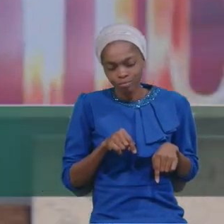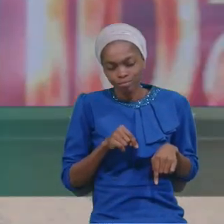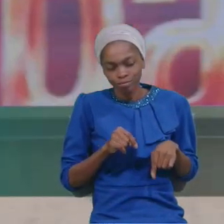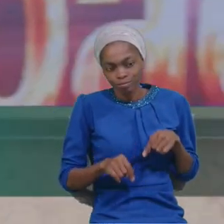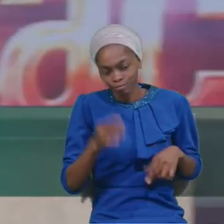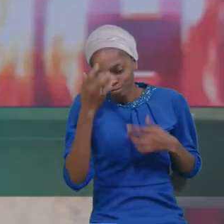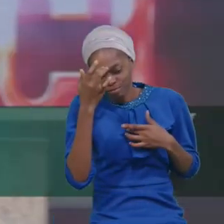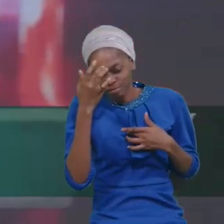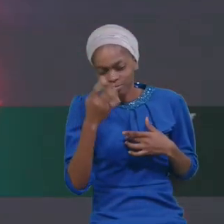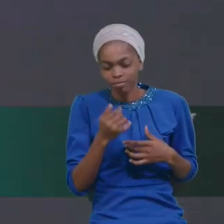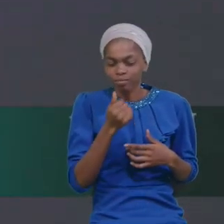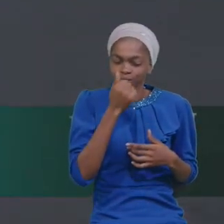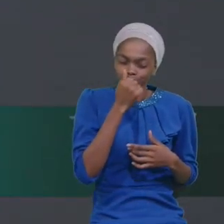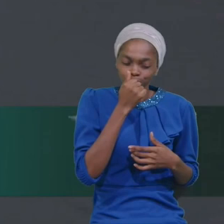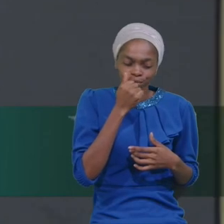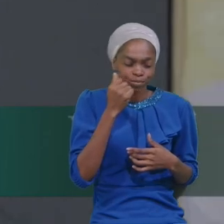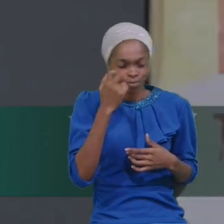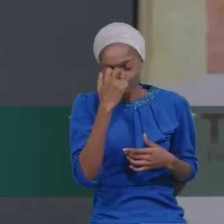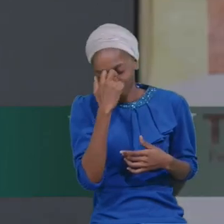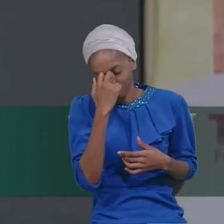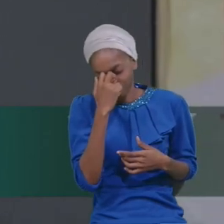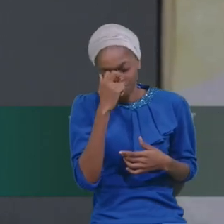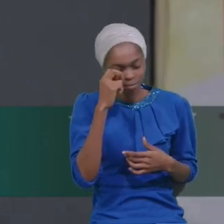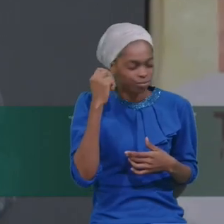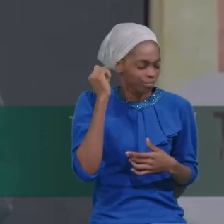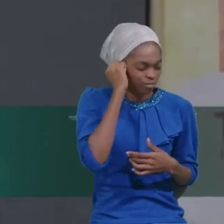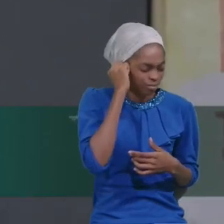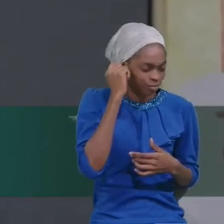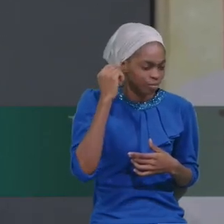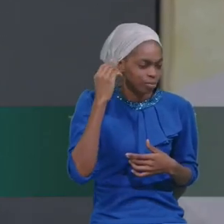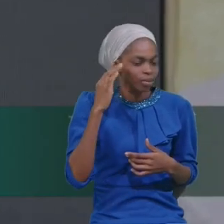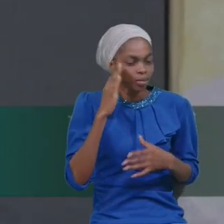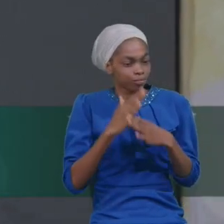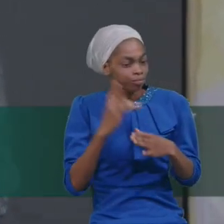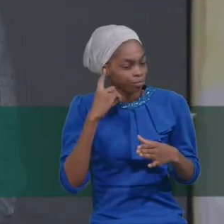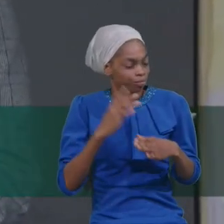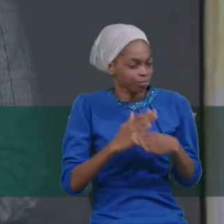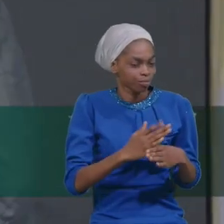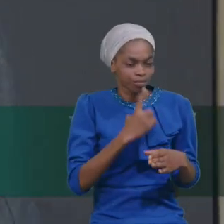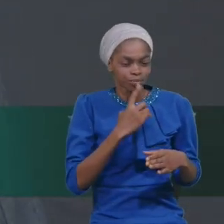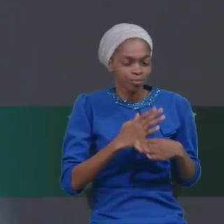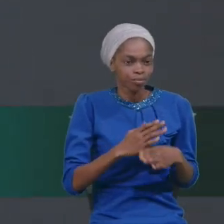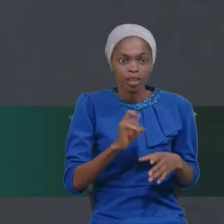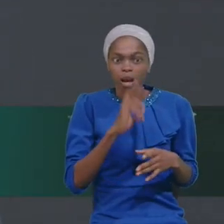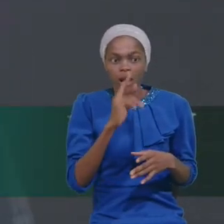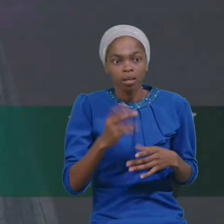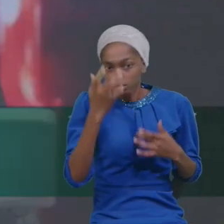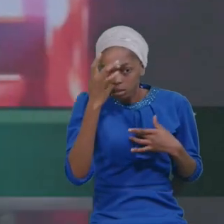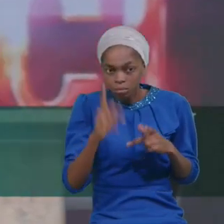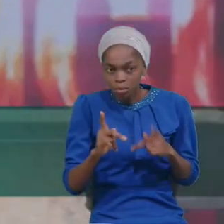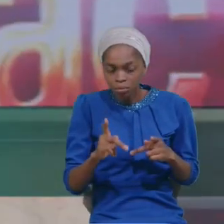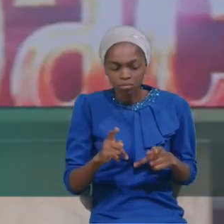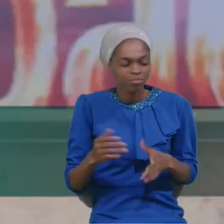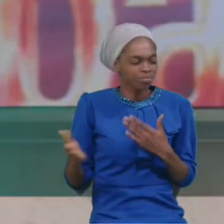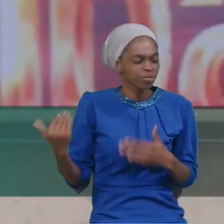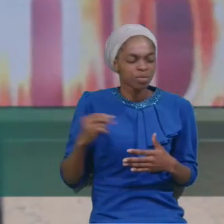to think that the poor who have nothing to eat and they are starving, I used to think that they are the